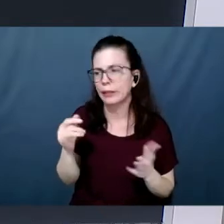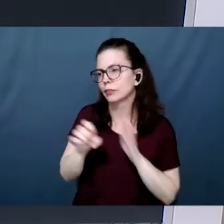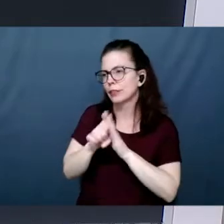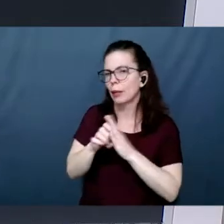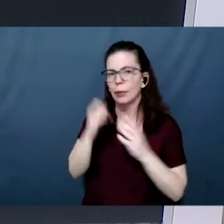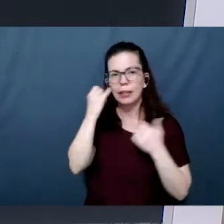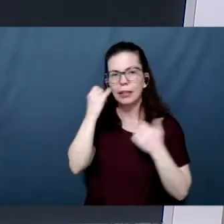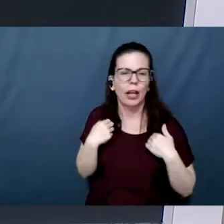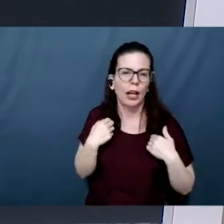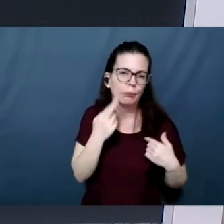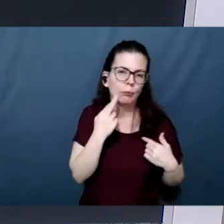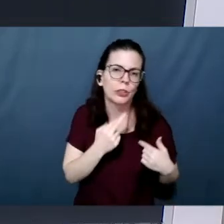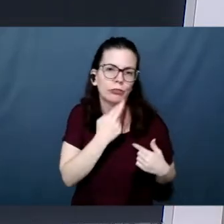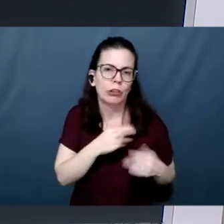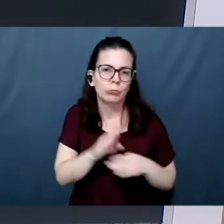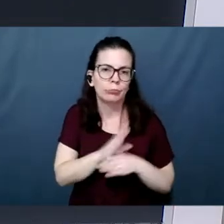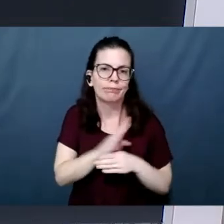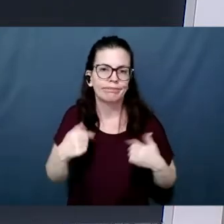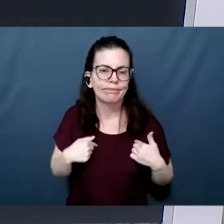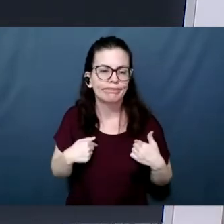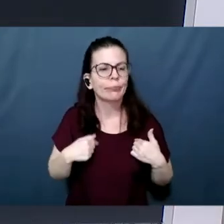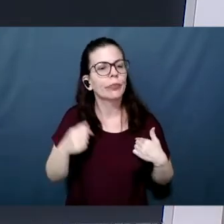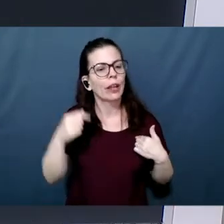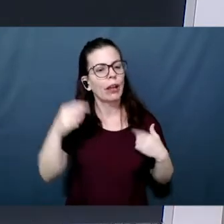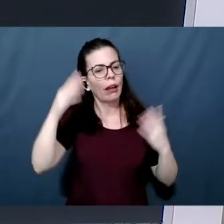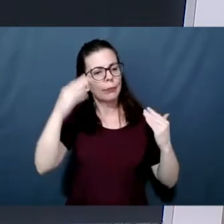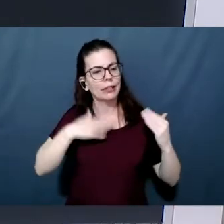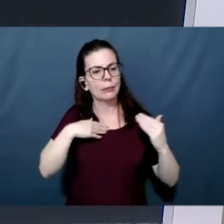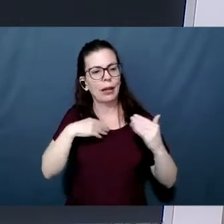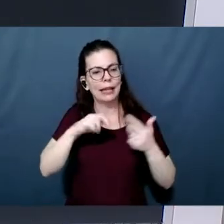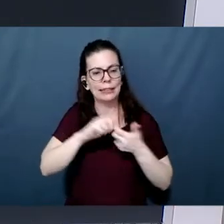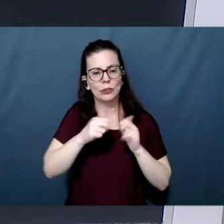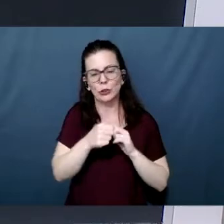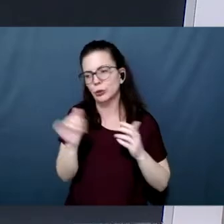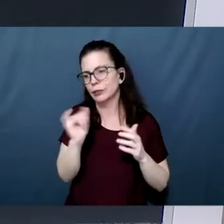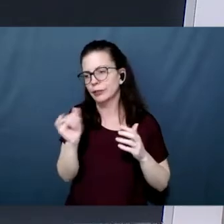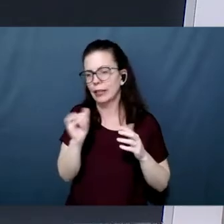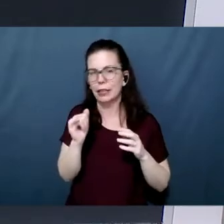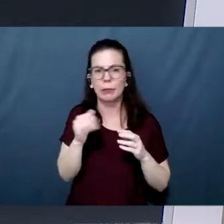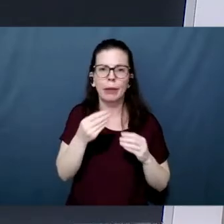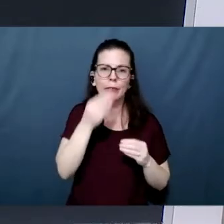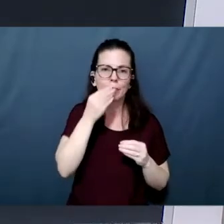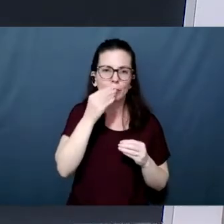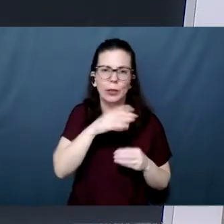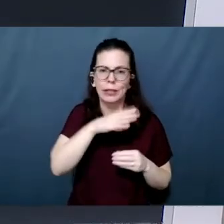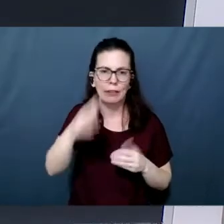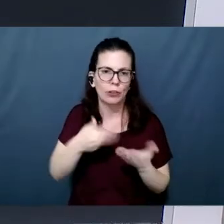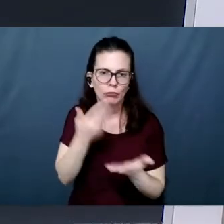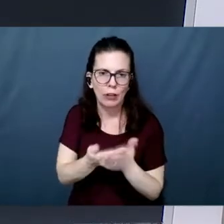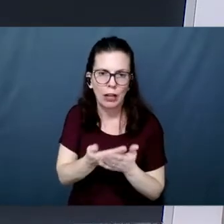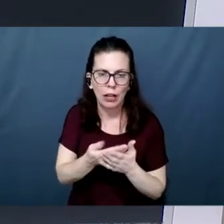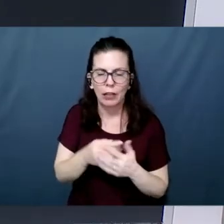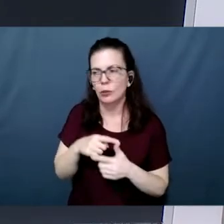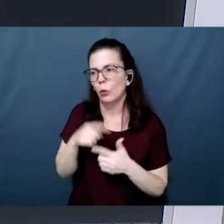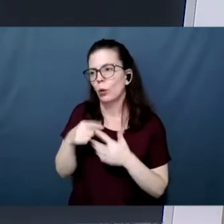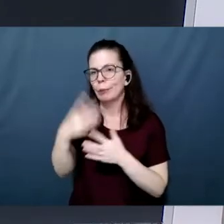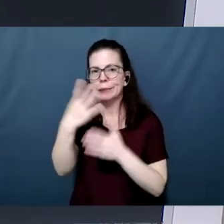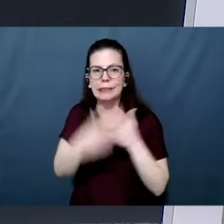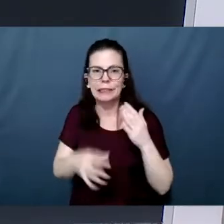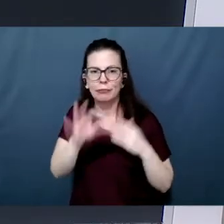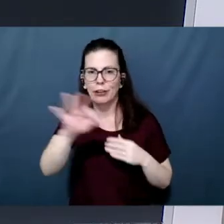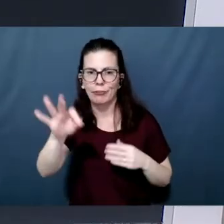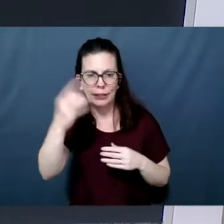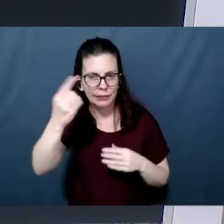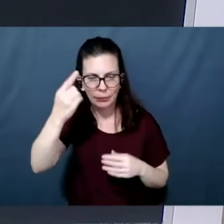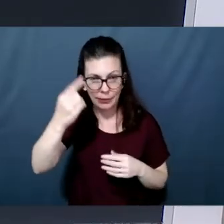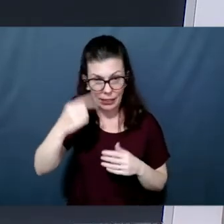and I expect that my issues are going to be like lost, food order never arrived, or like food order was missing the fries or something like that, right? Got it. Do I have to preset that